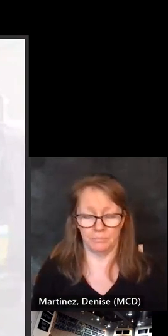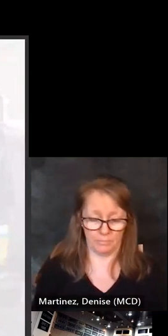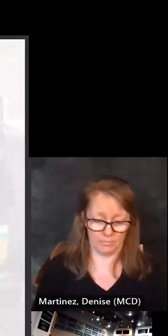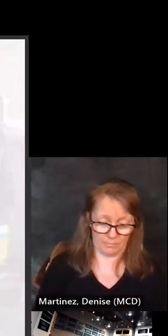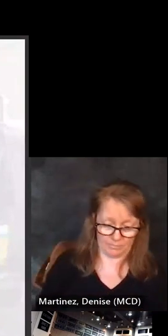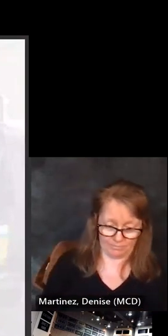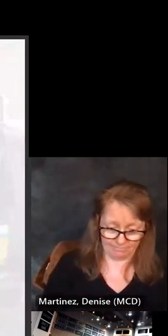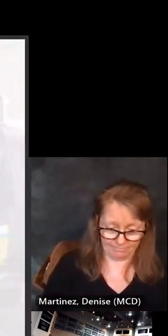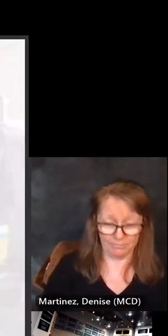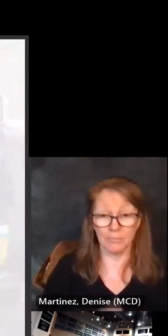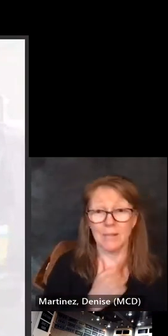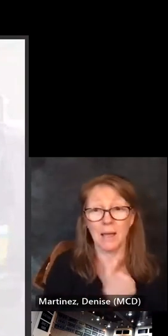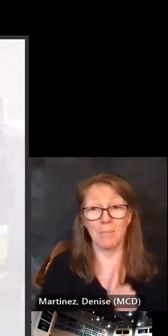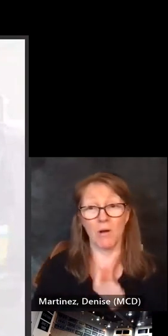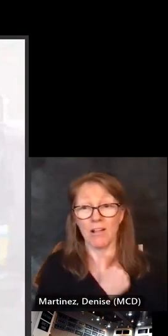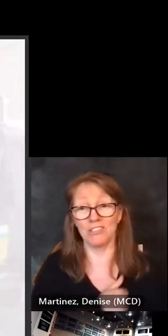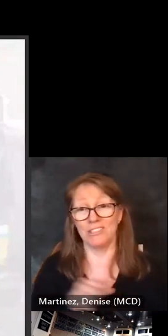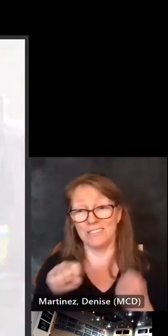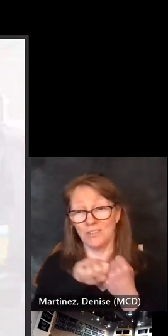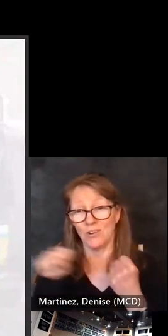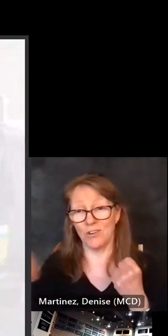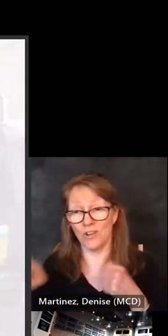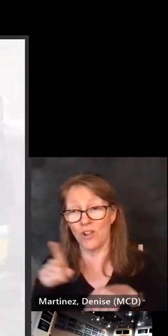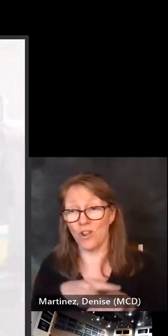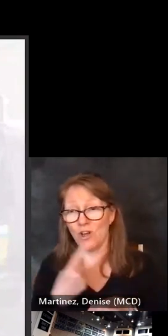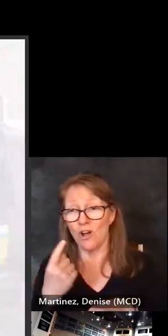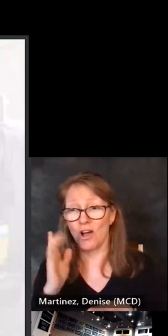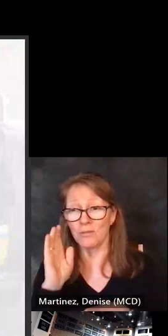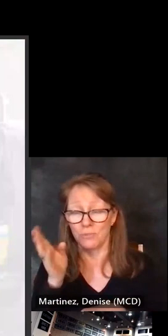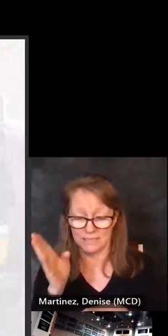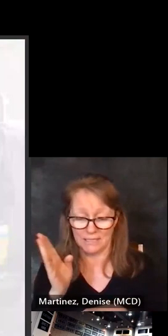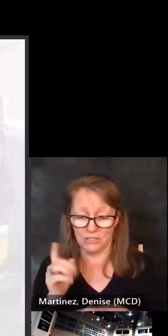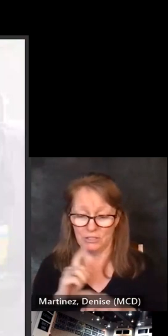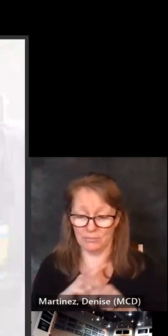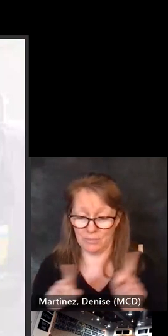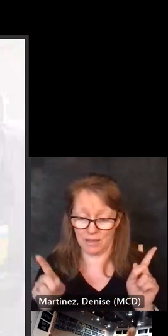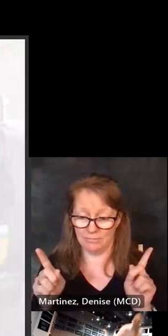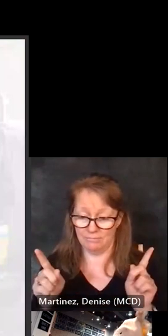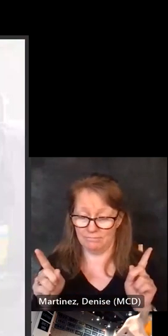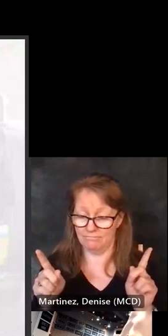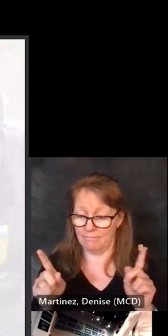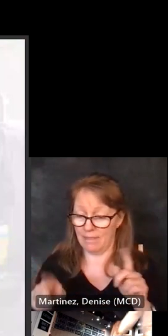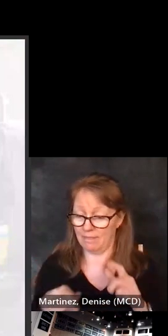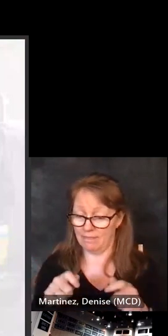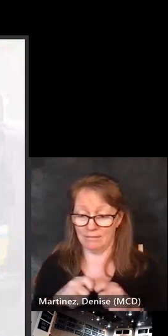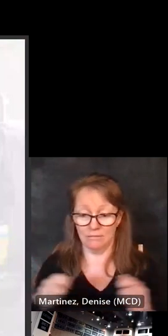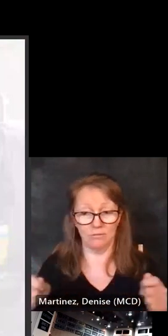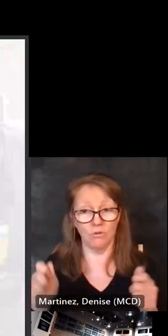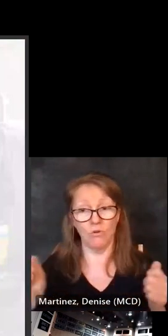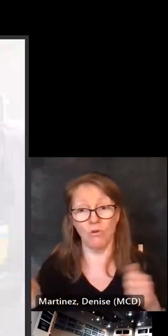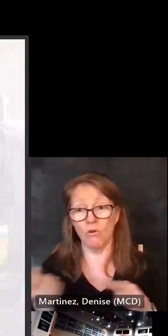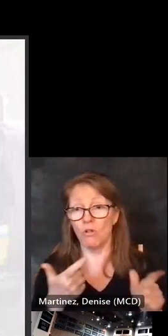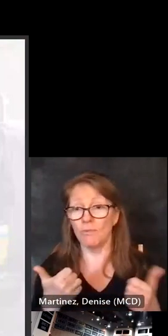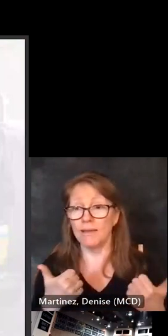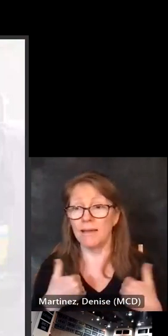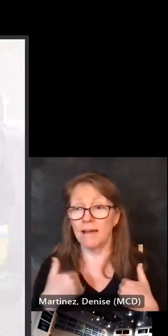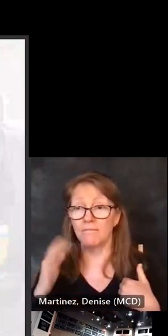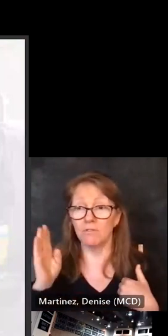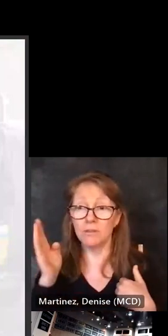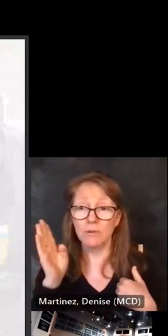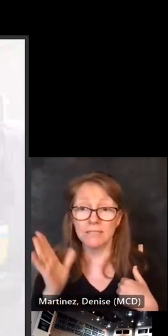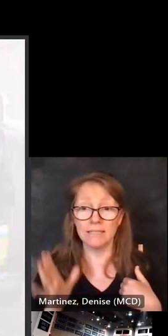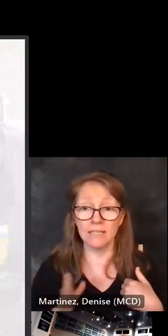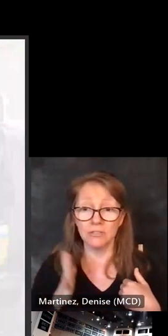apologies if I went a bit long, but that is all we've had in terms of the presentation tonight. And so I